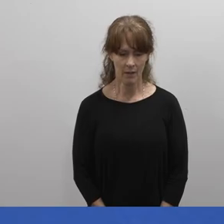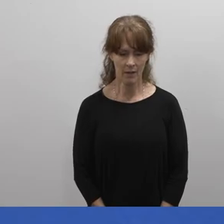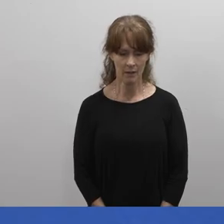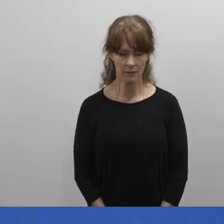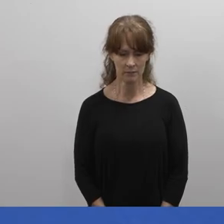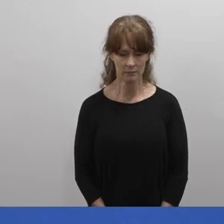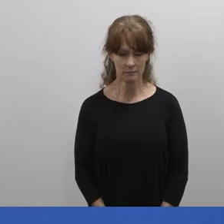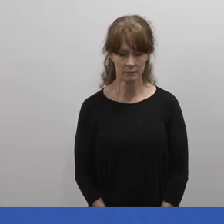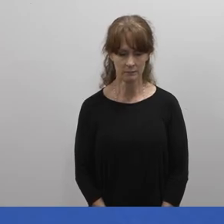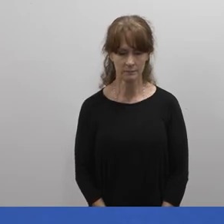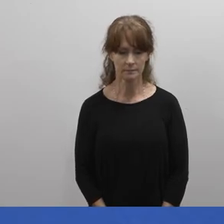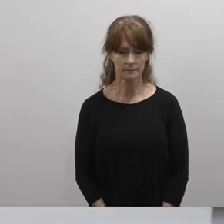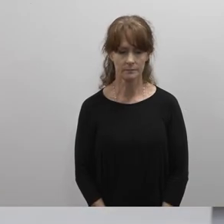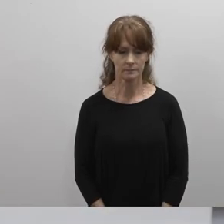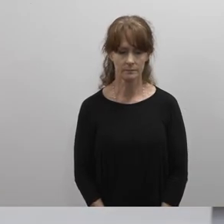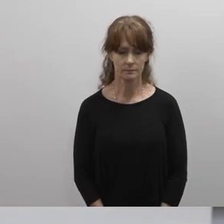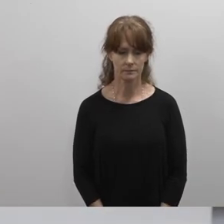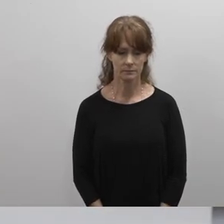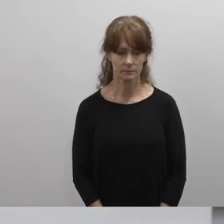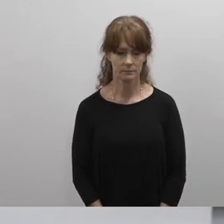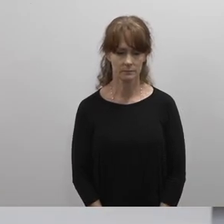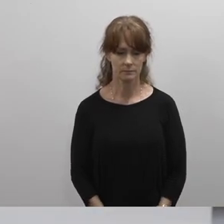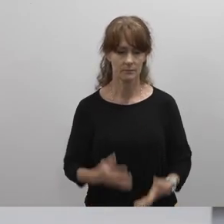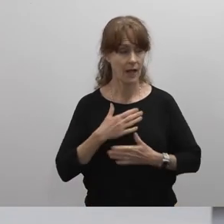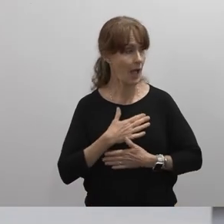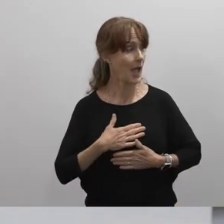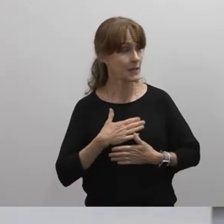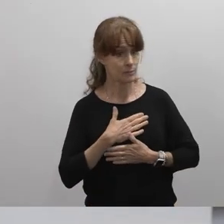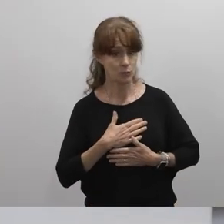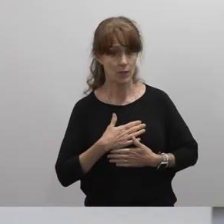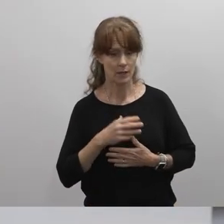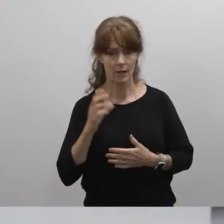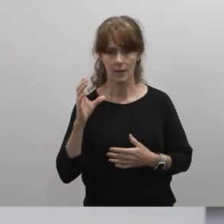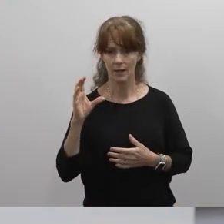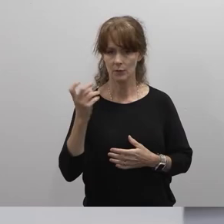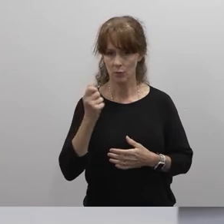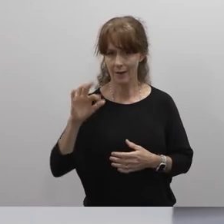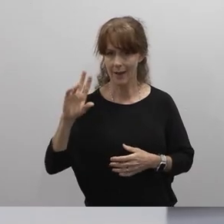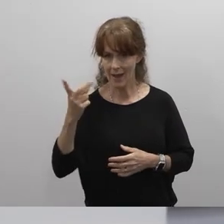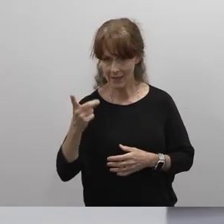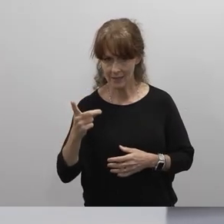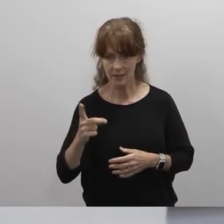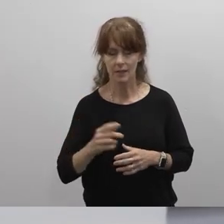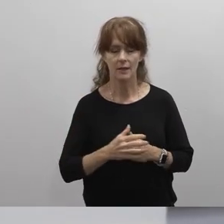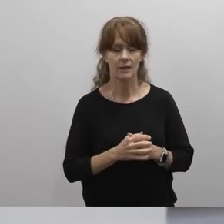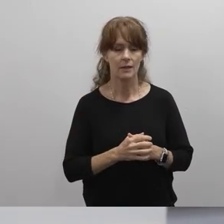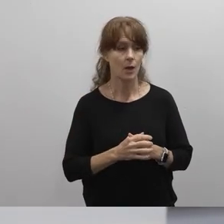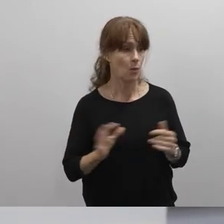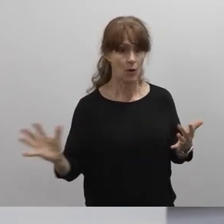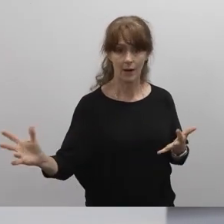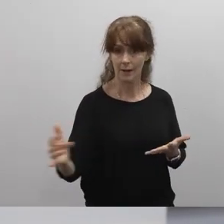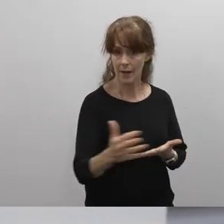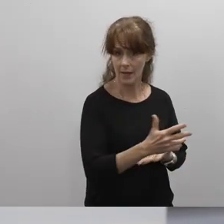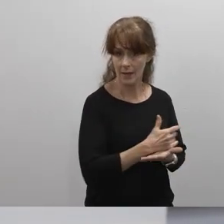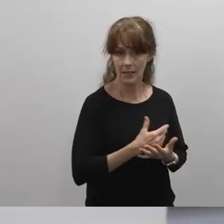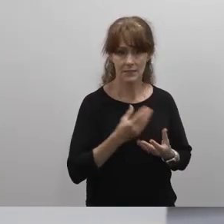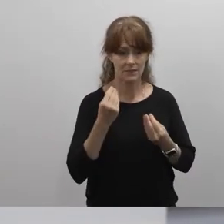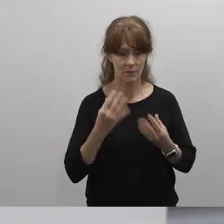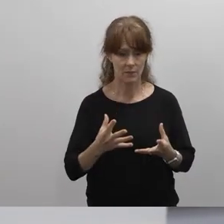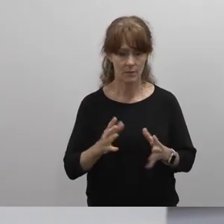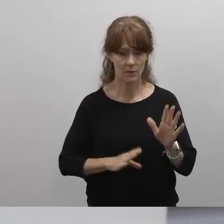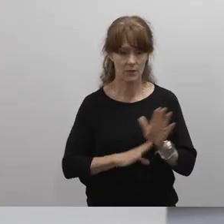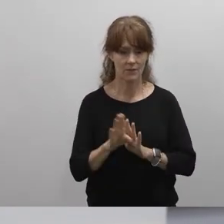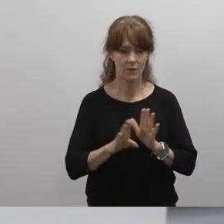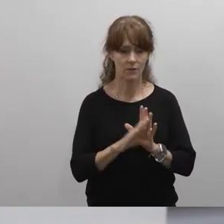So I really appreciate that point of, we were gathering this information to